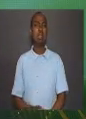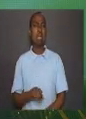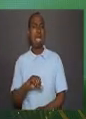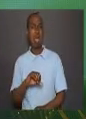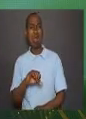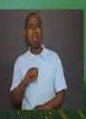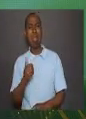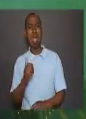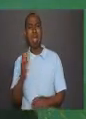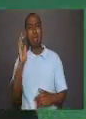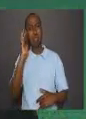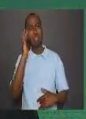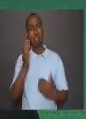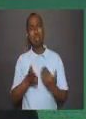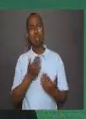other diseases.